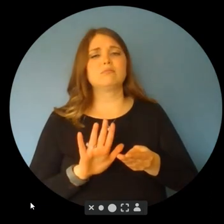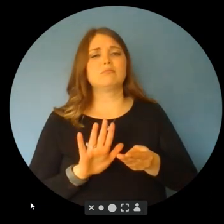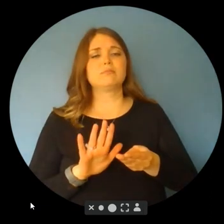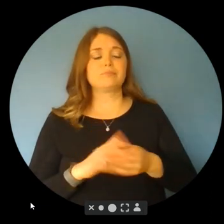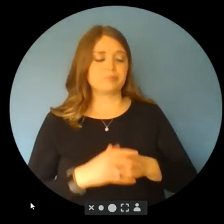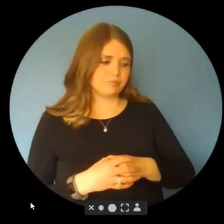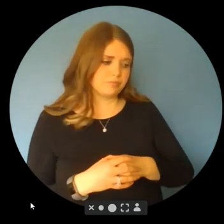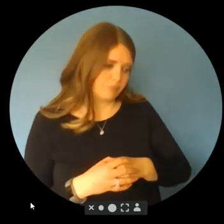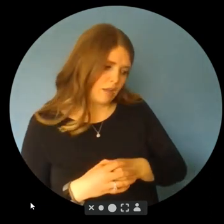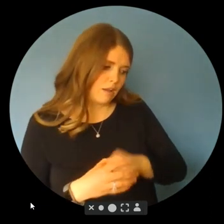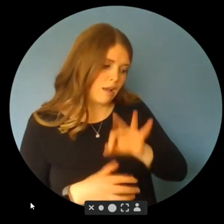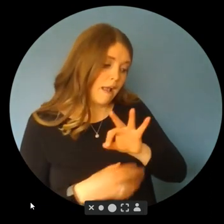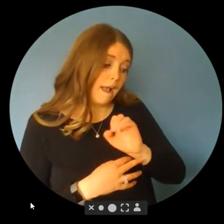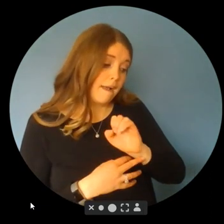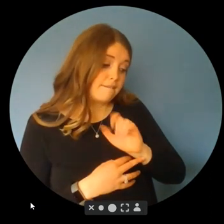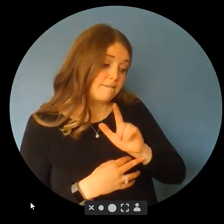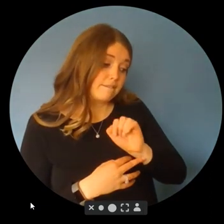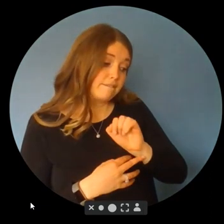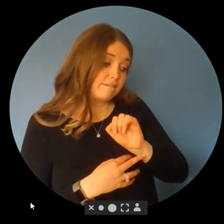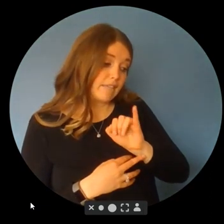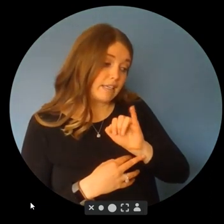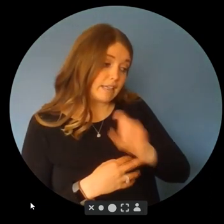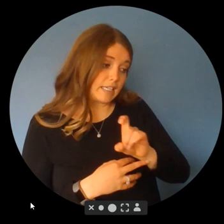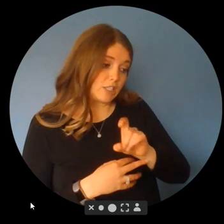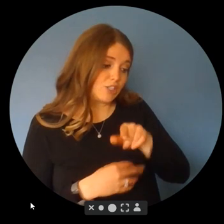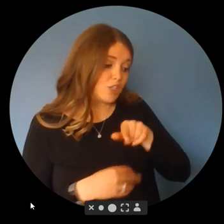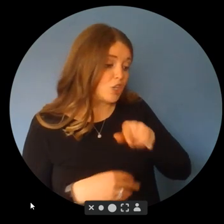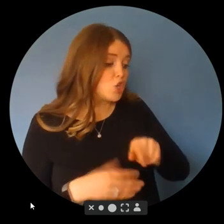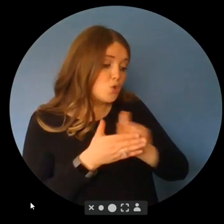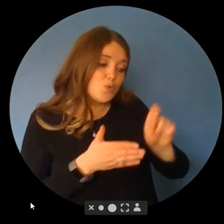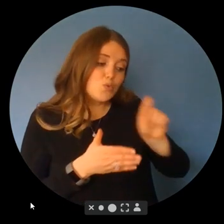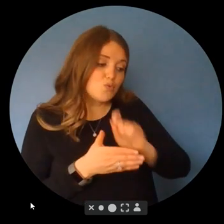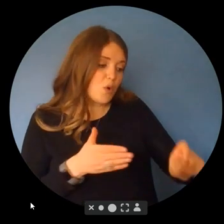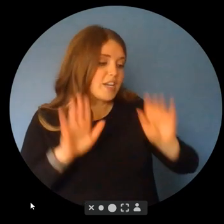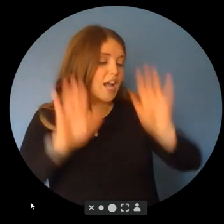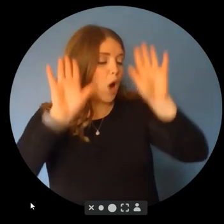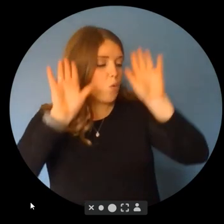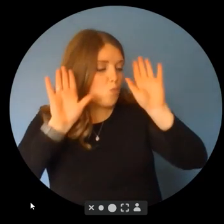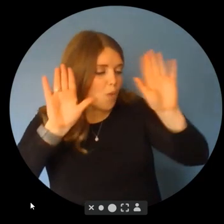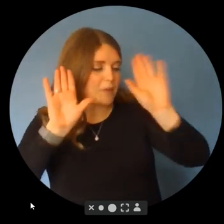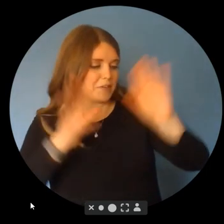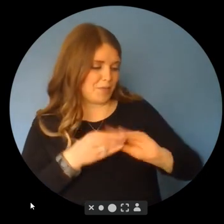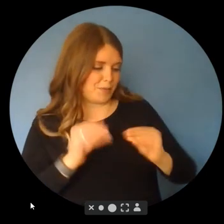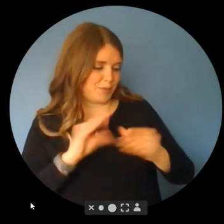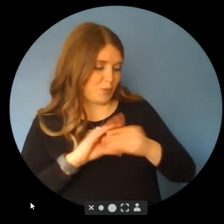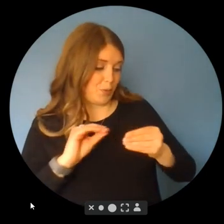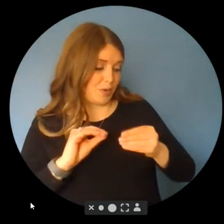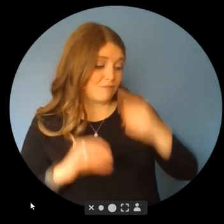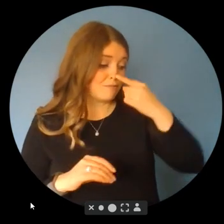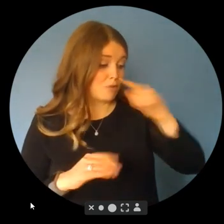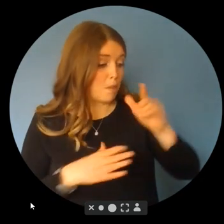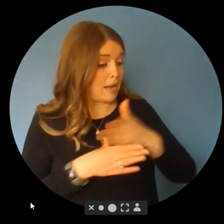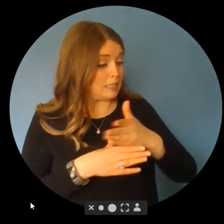Felix, she said. You wrote a wonderful story. Would you please share